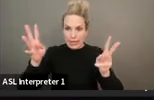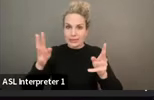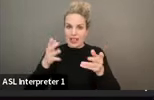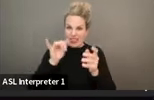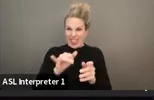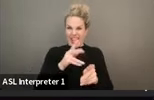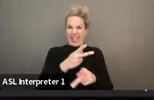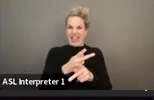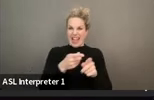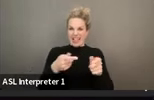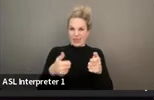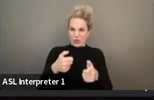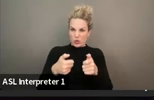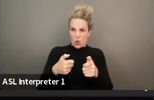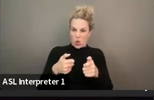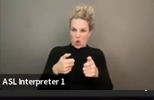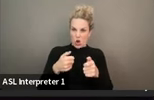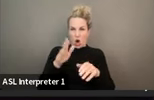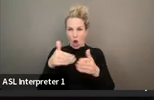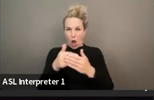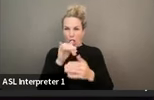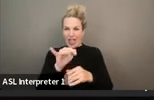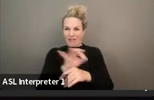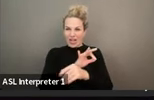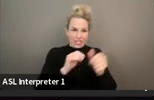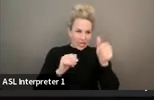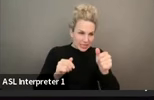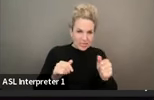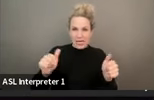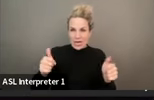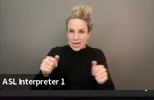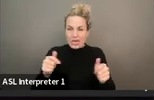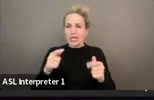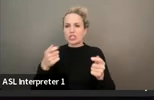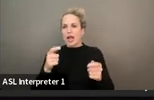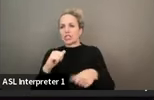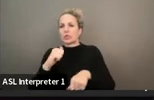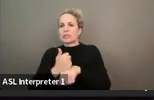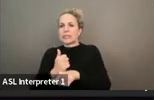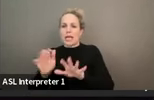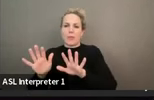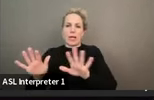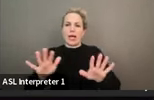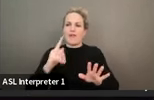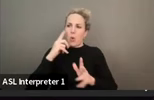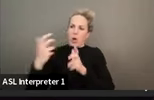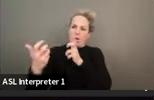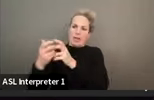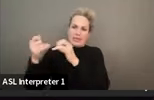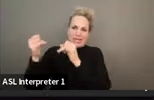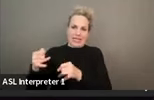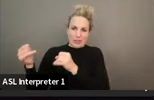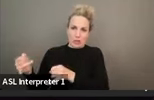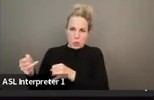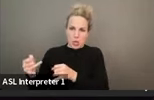standard controllers and all the functions of these standard controllers into a setup that works for the individual,